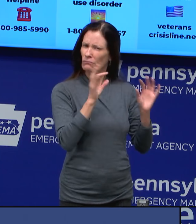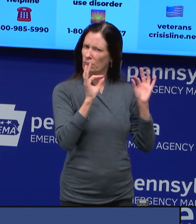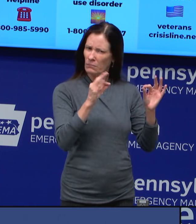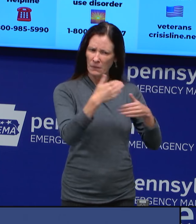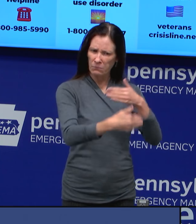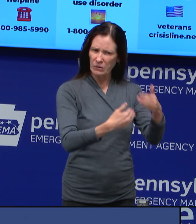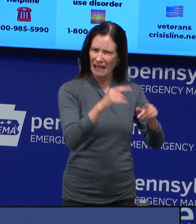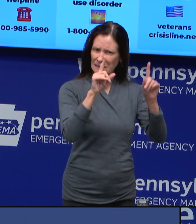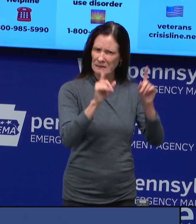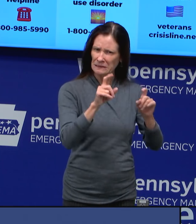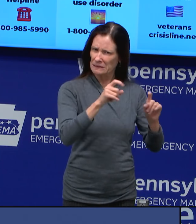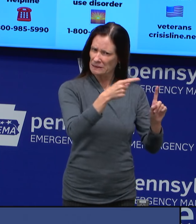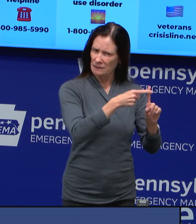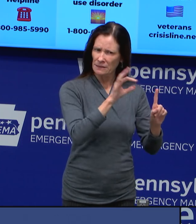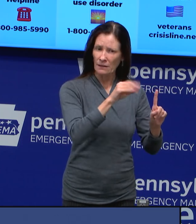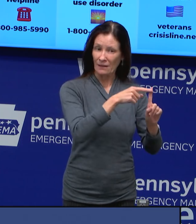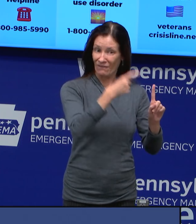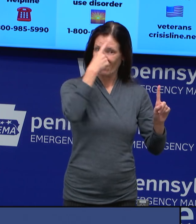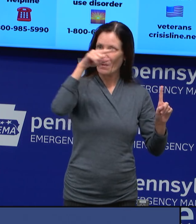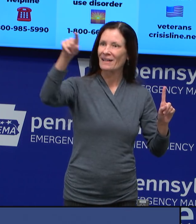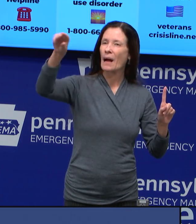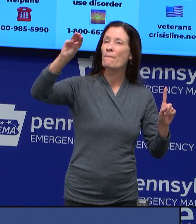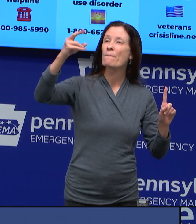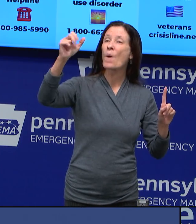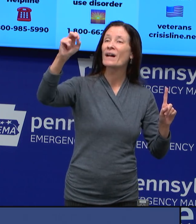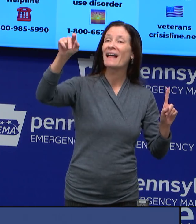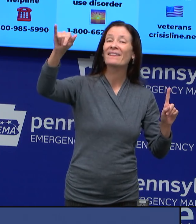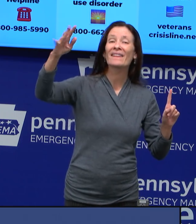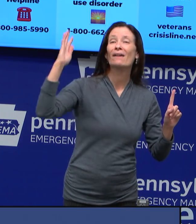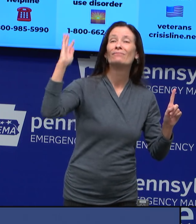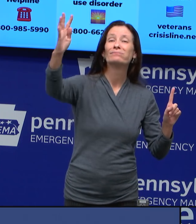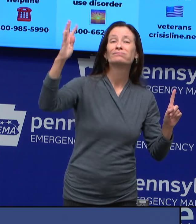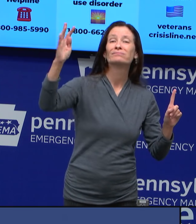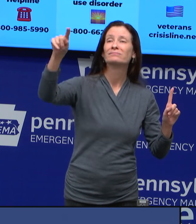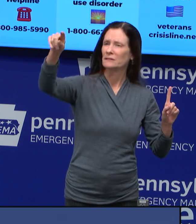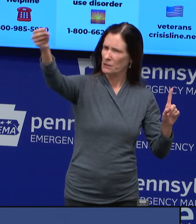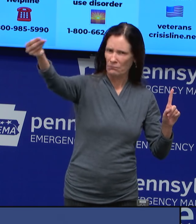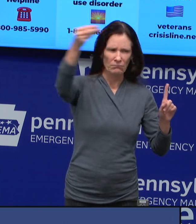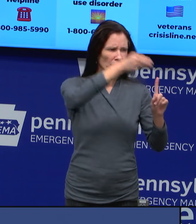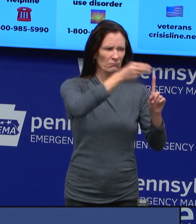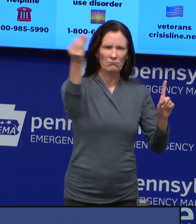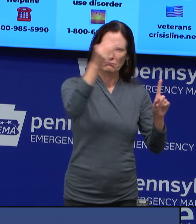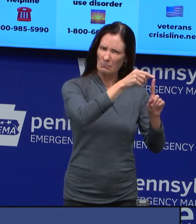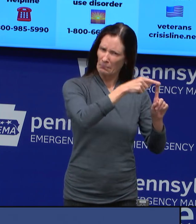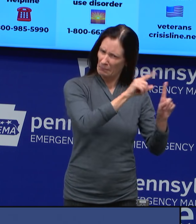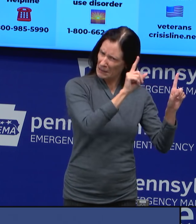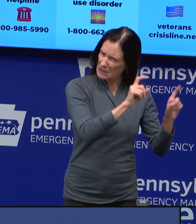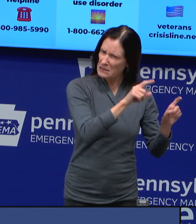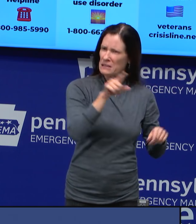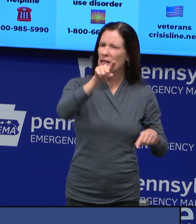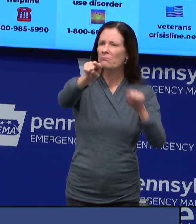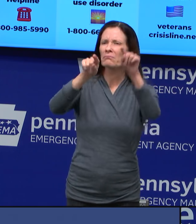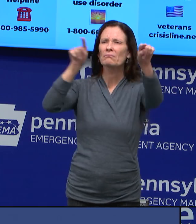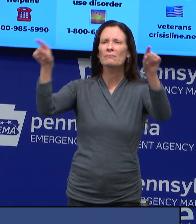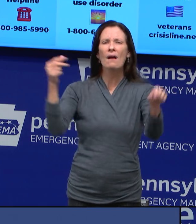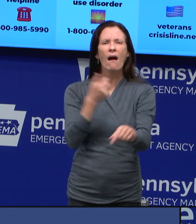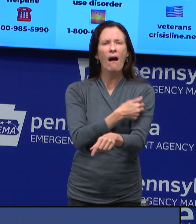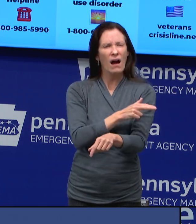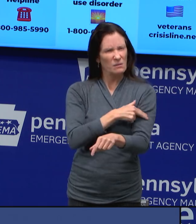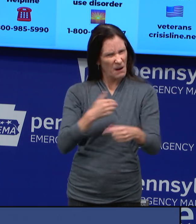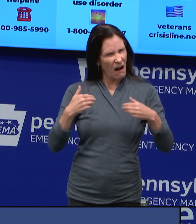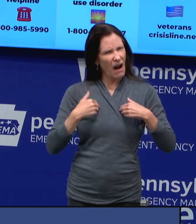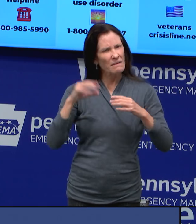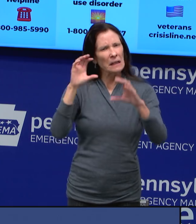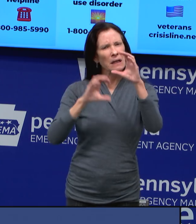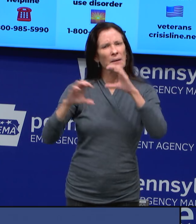lot mass testing site. In addition, we know that hospitals and health systems will have the ability to do more